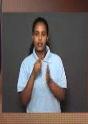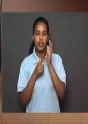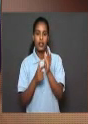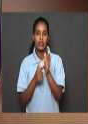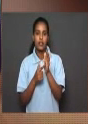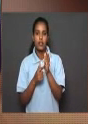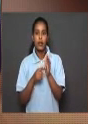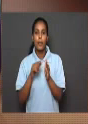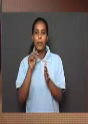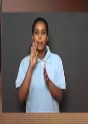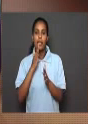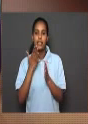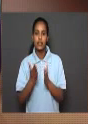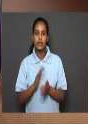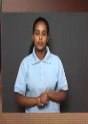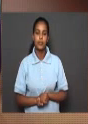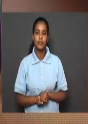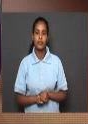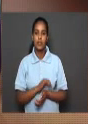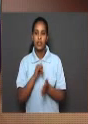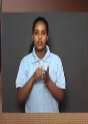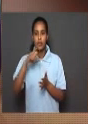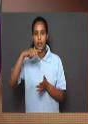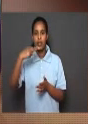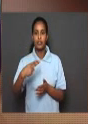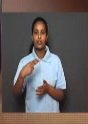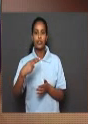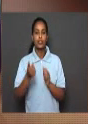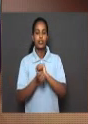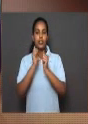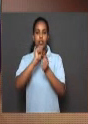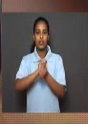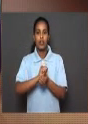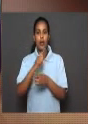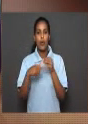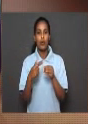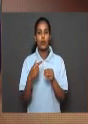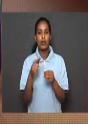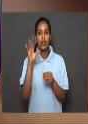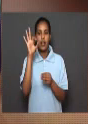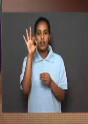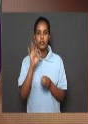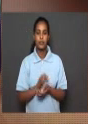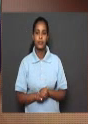is basic. Its pH changes to about